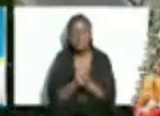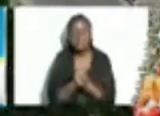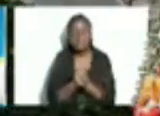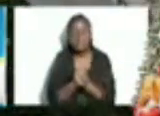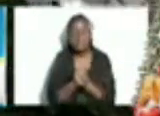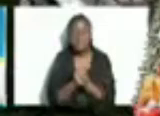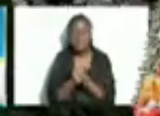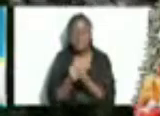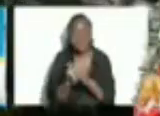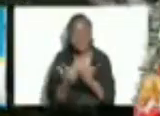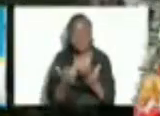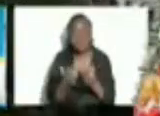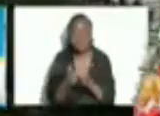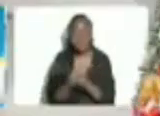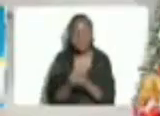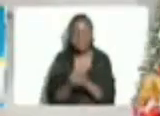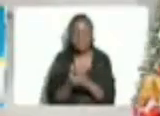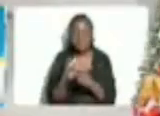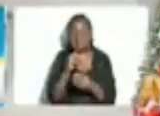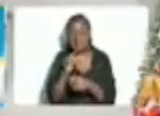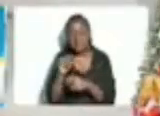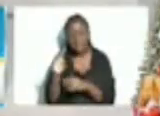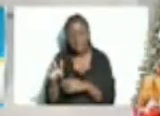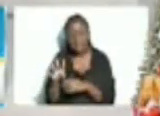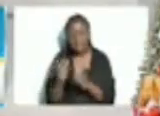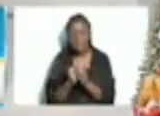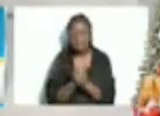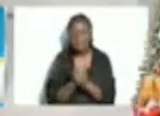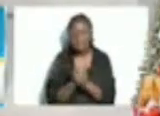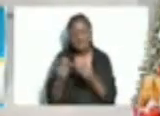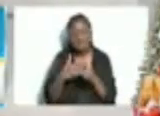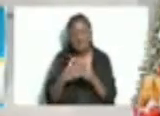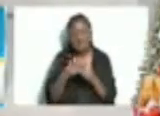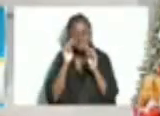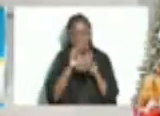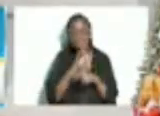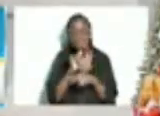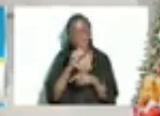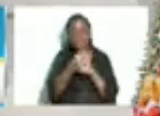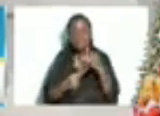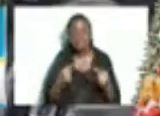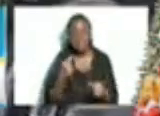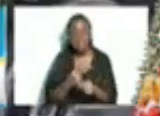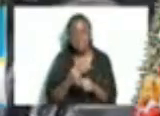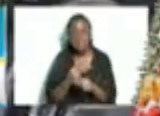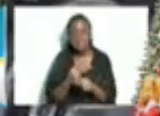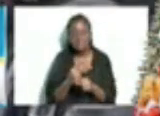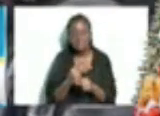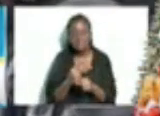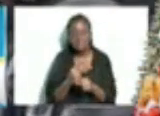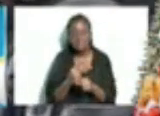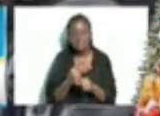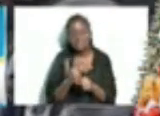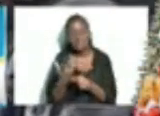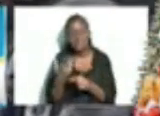country's economic outlook for 2024, Halkitis says the government is closely monitoring global external threats that can